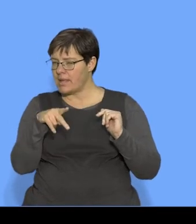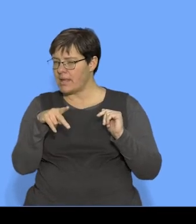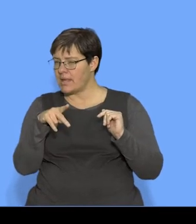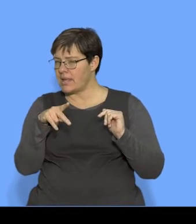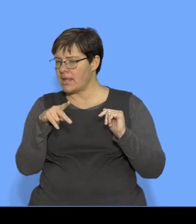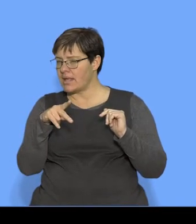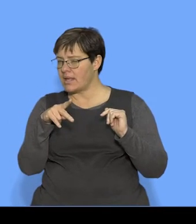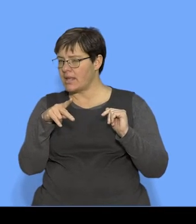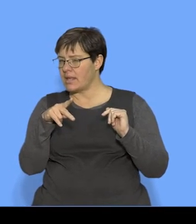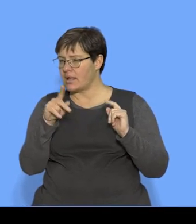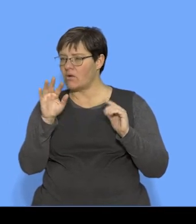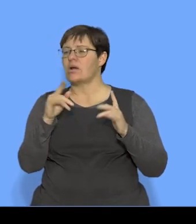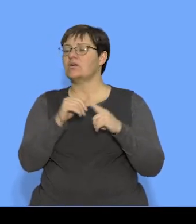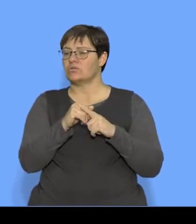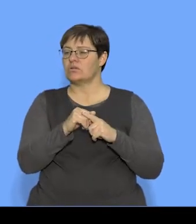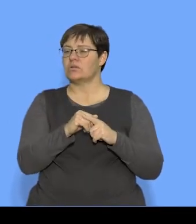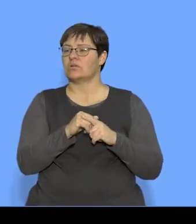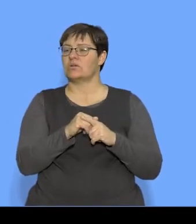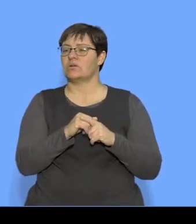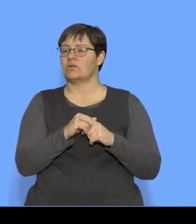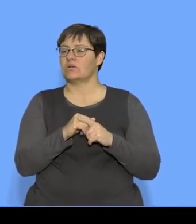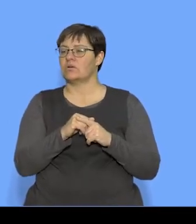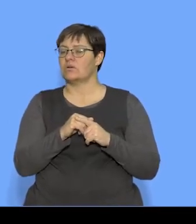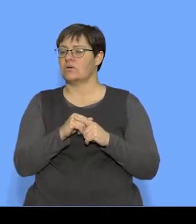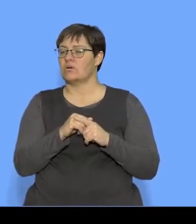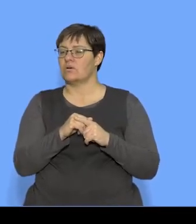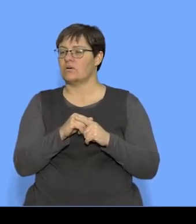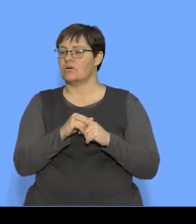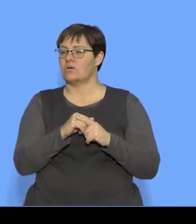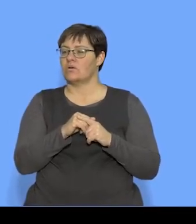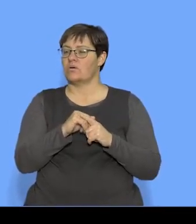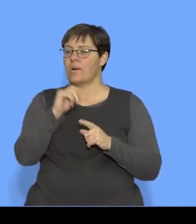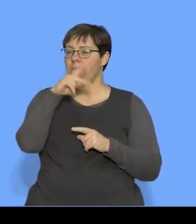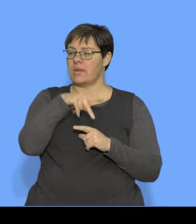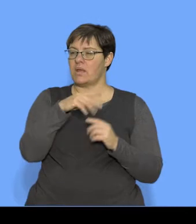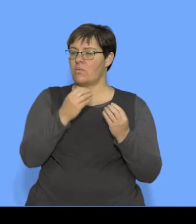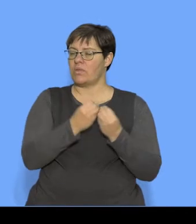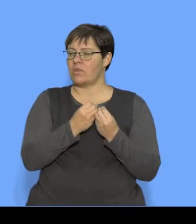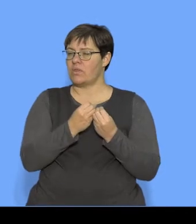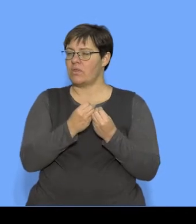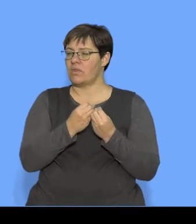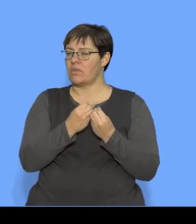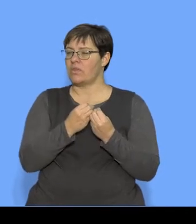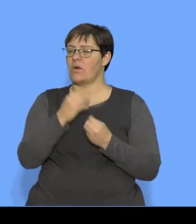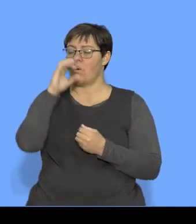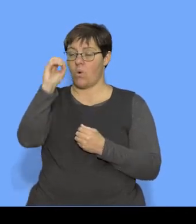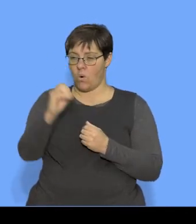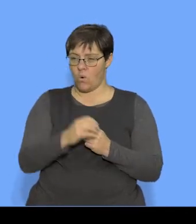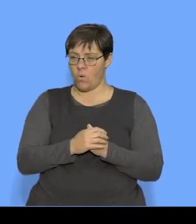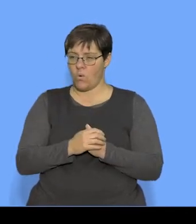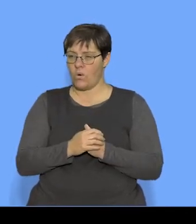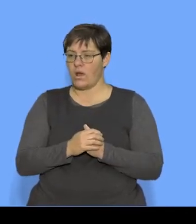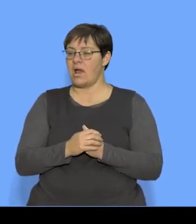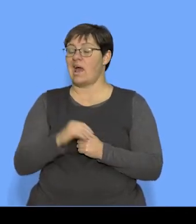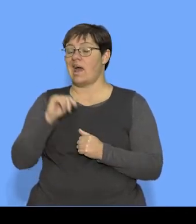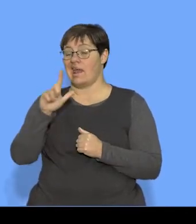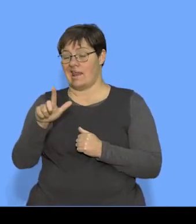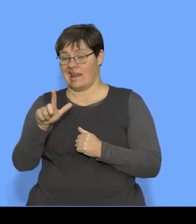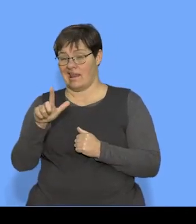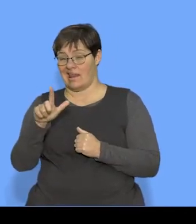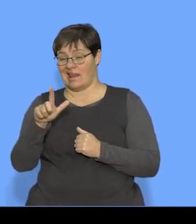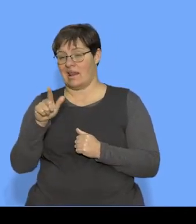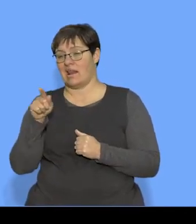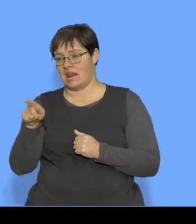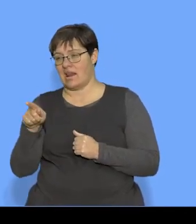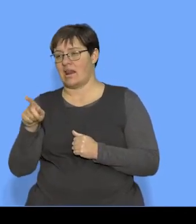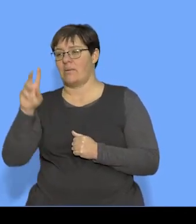go with the P with the O, right? So it will be the P will go with the O with the side, and then the